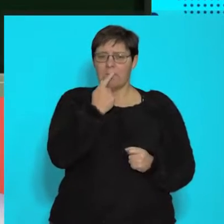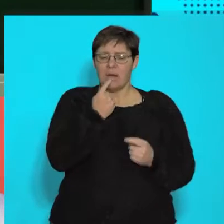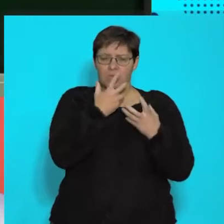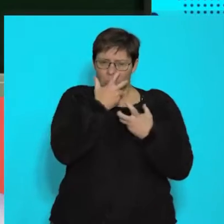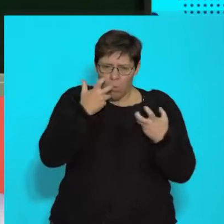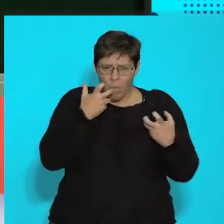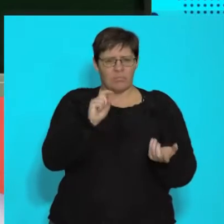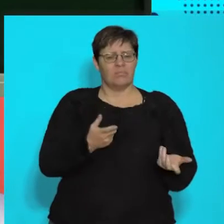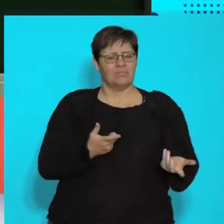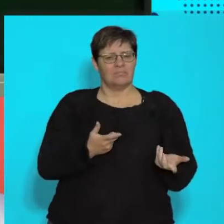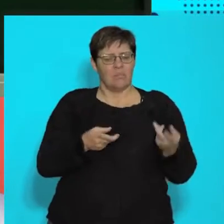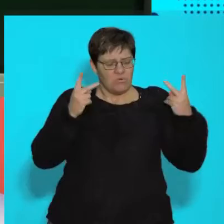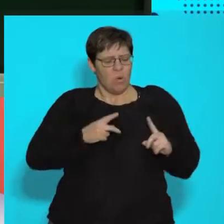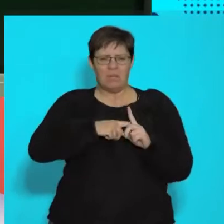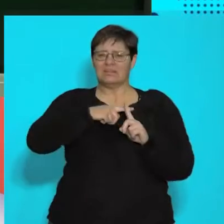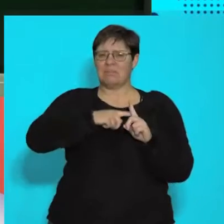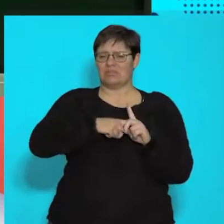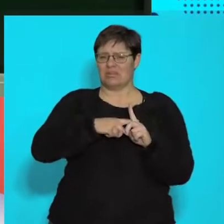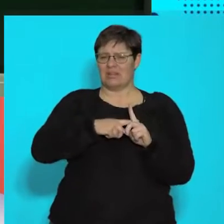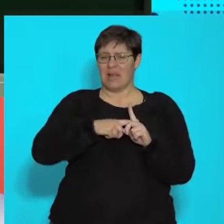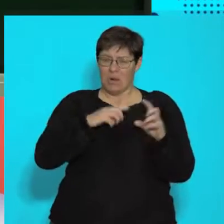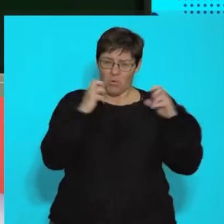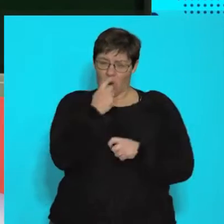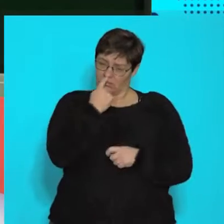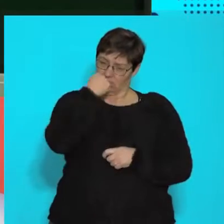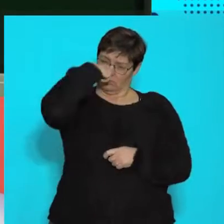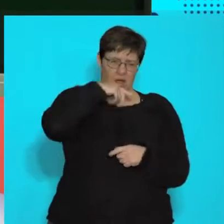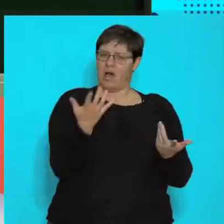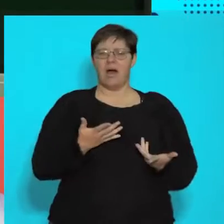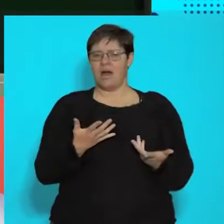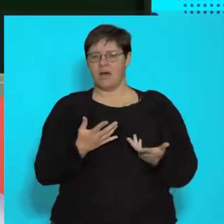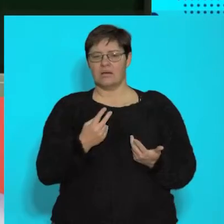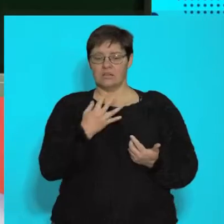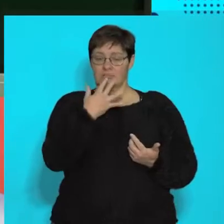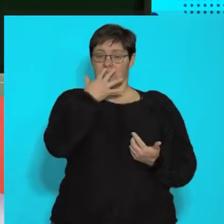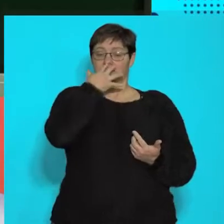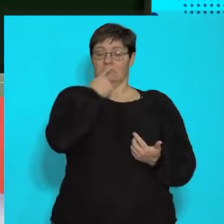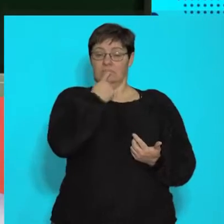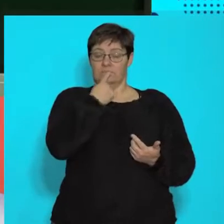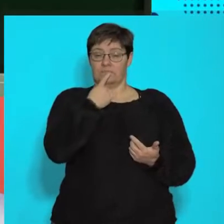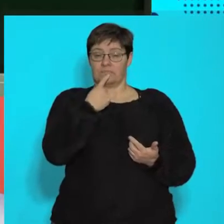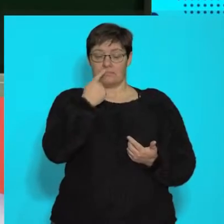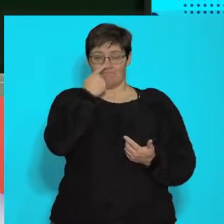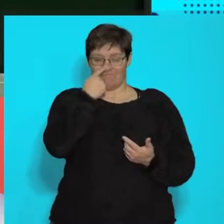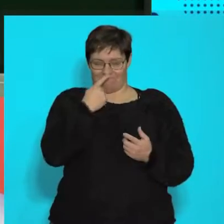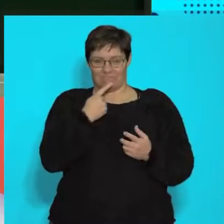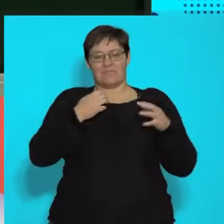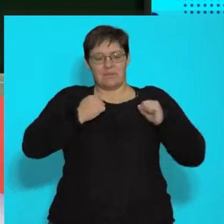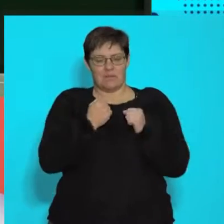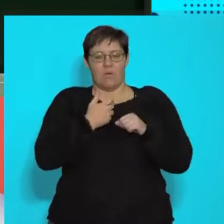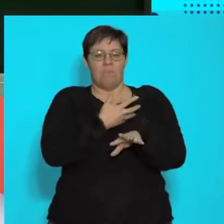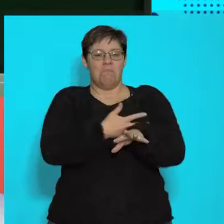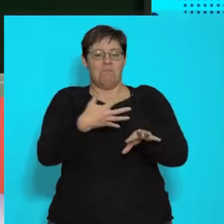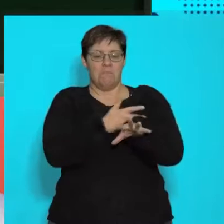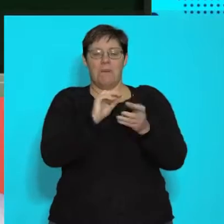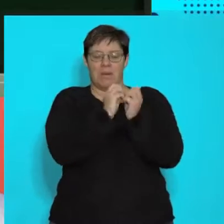cold, right? And we've got to keep a normal, constant body temperature. So as soon as I breathe in, I'm breathing in.